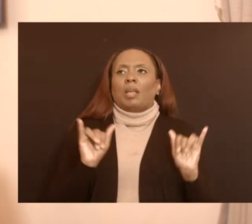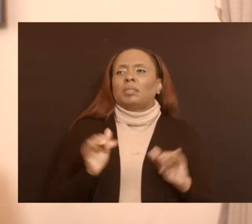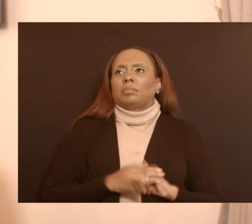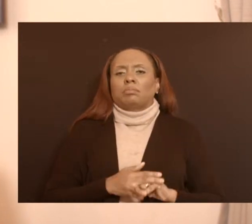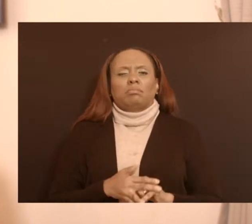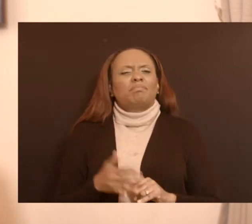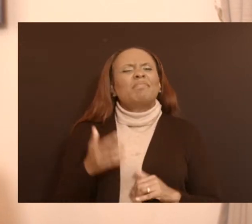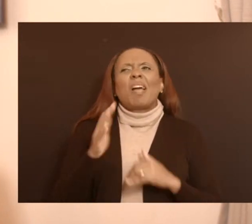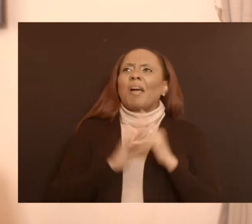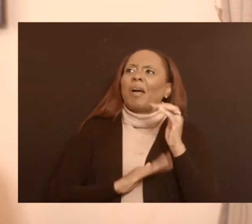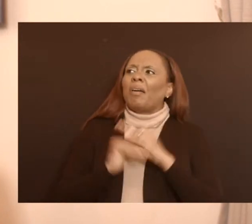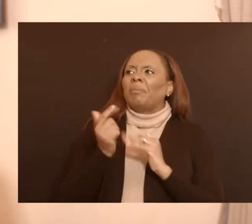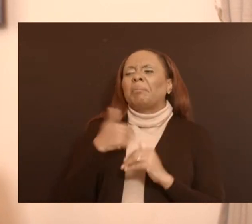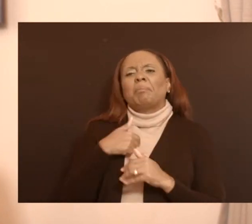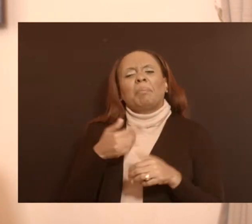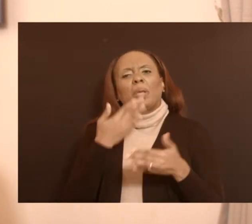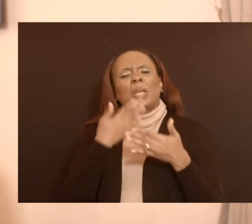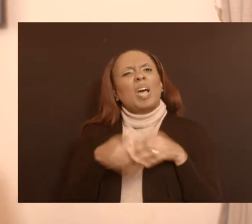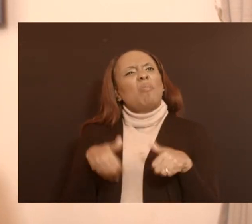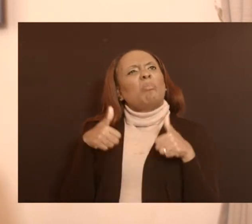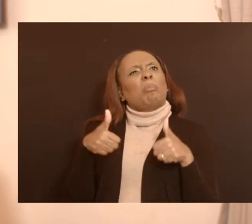There's